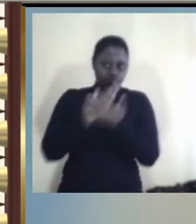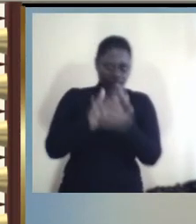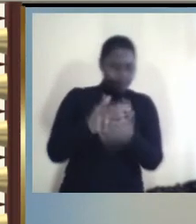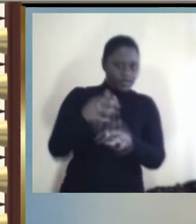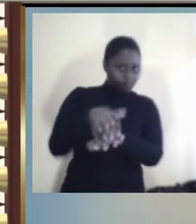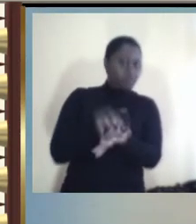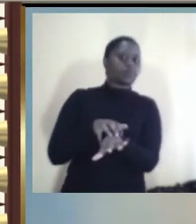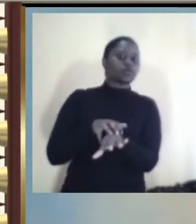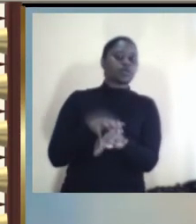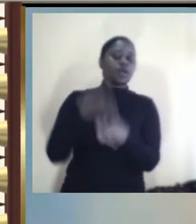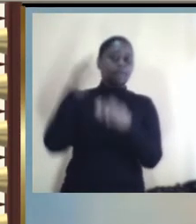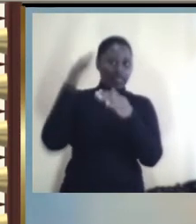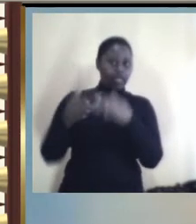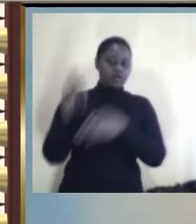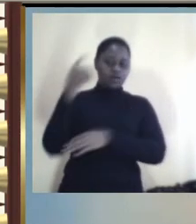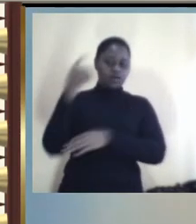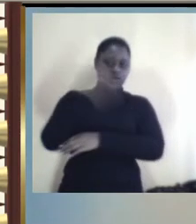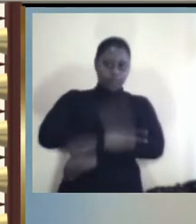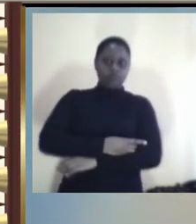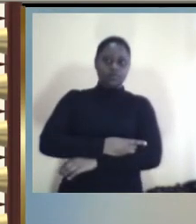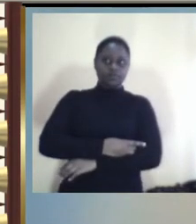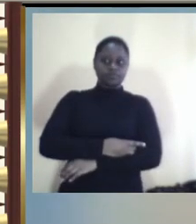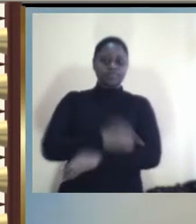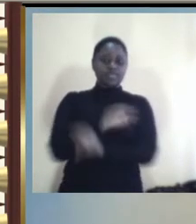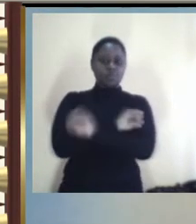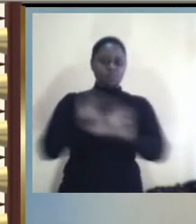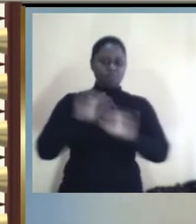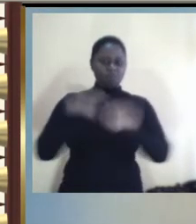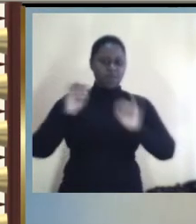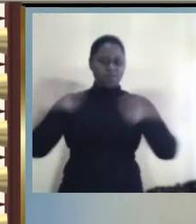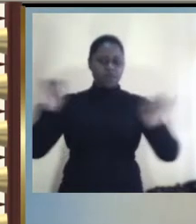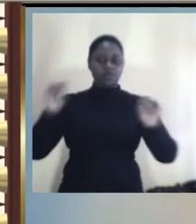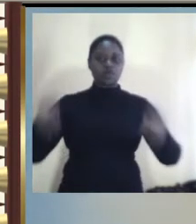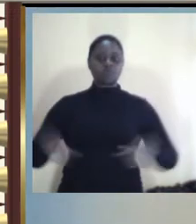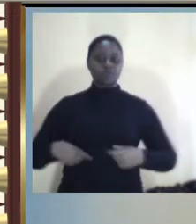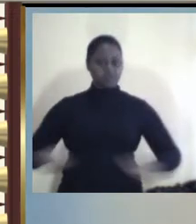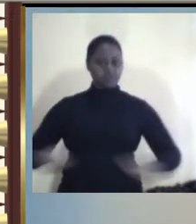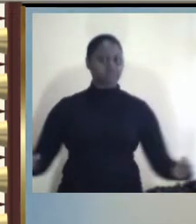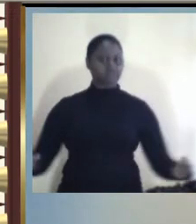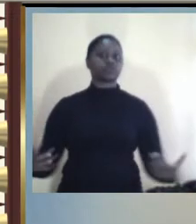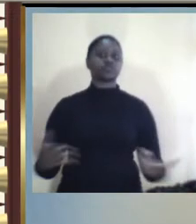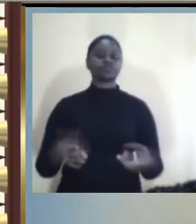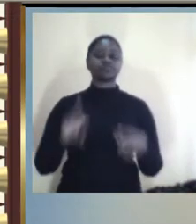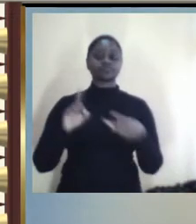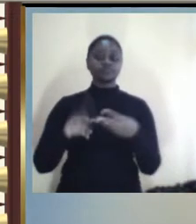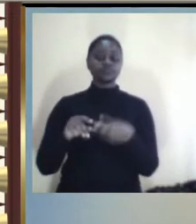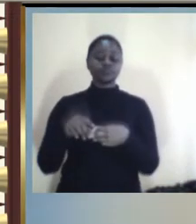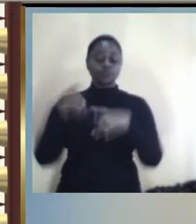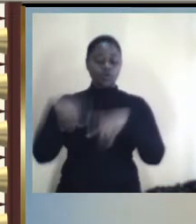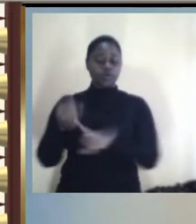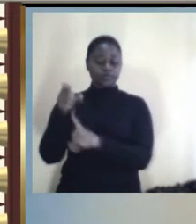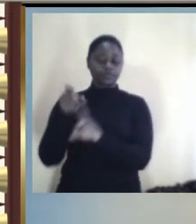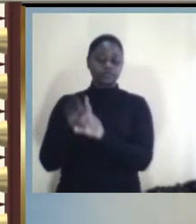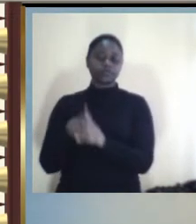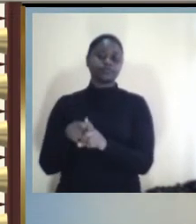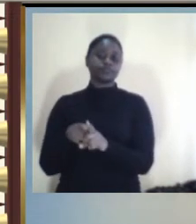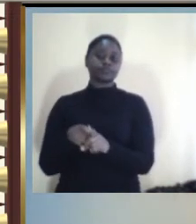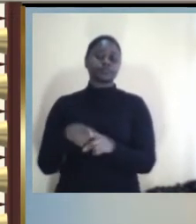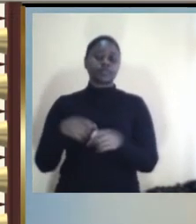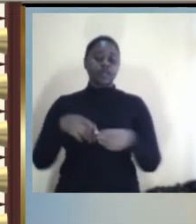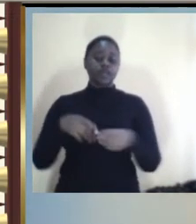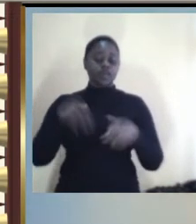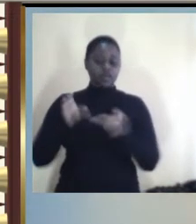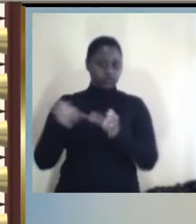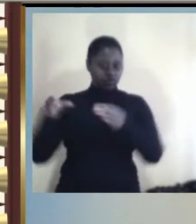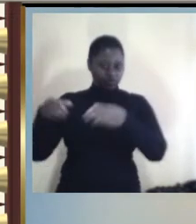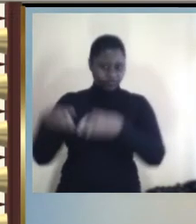farmers, at the end of the day, it becomes a wasteful expenditure, Honorable Chairperson. Whilst the